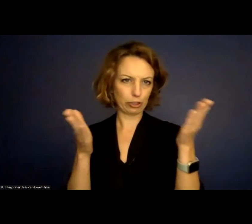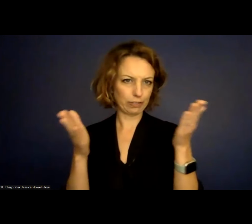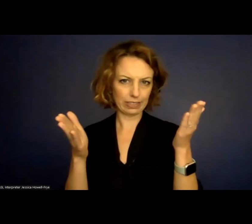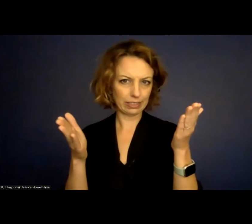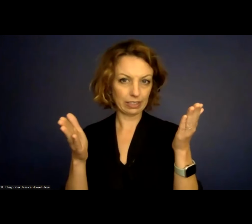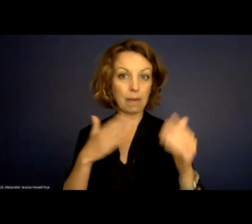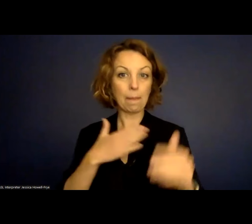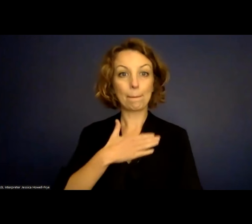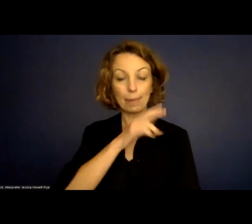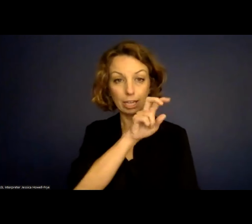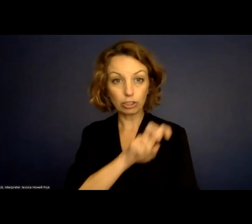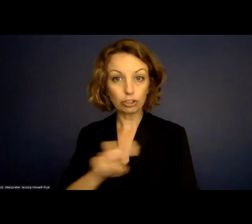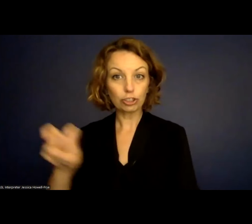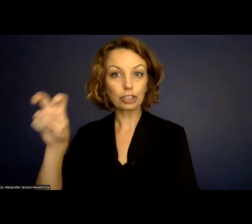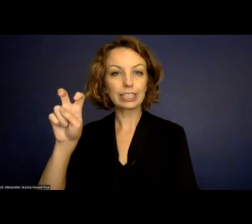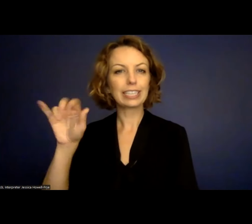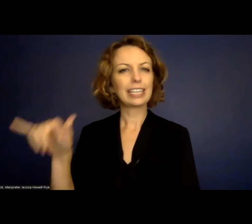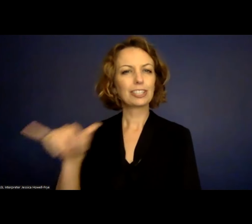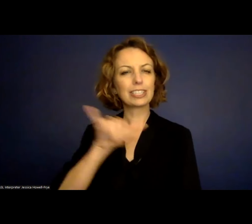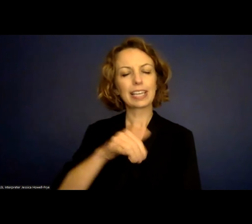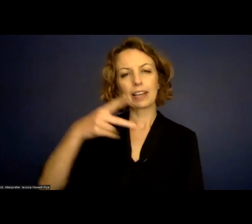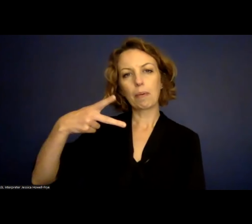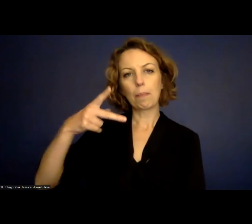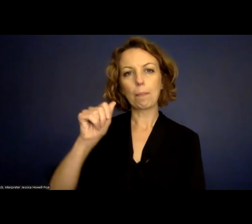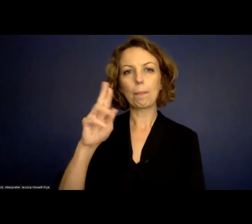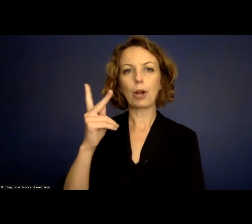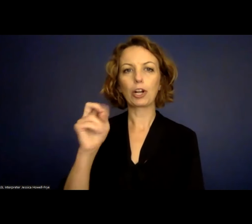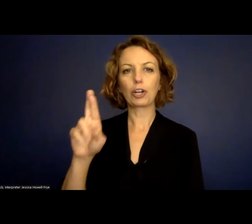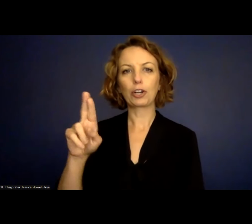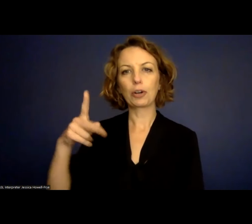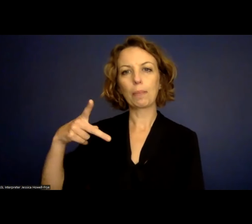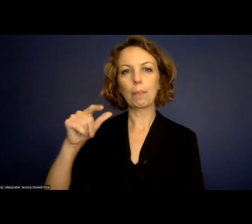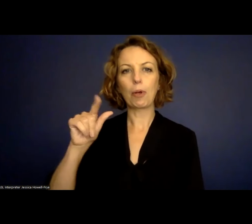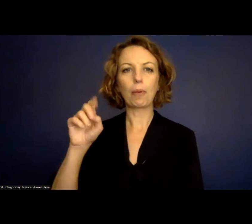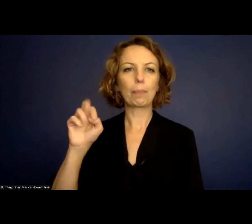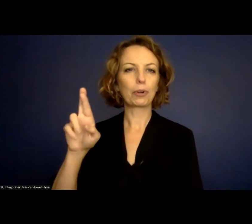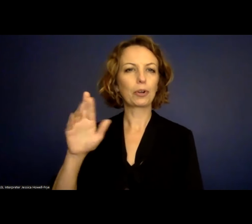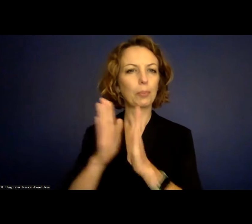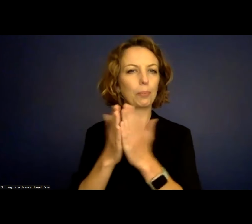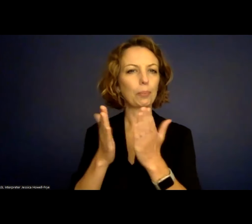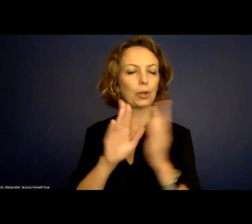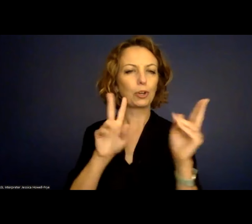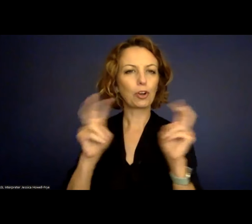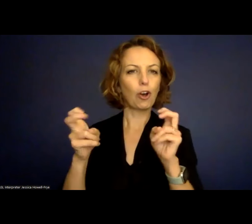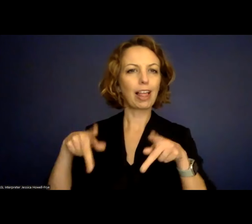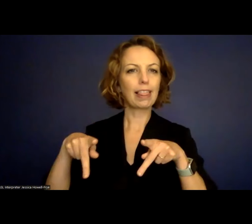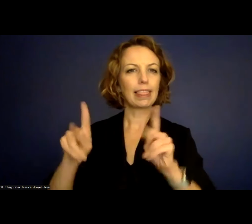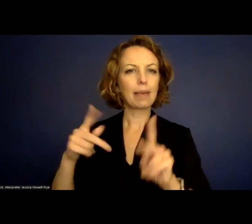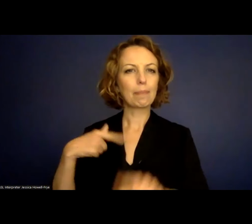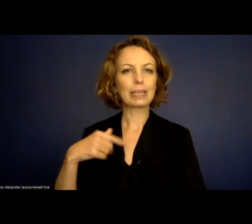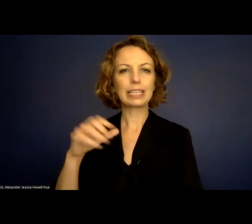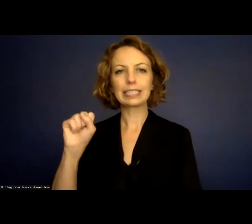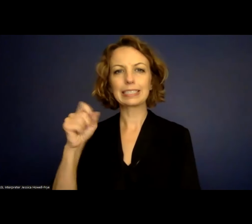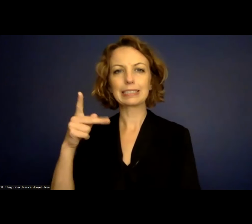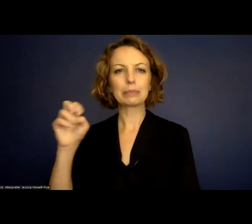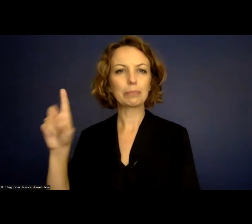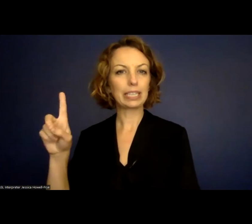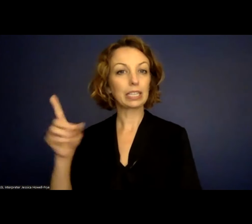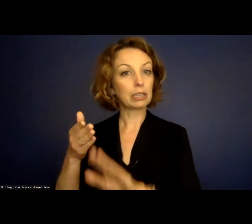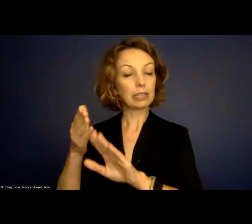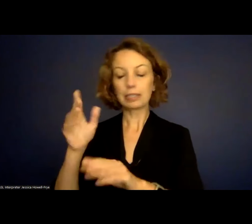been very much like Parker Palmer wrote in the book, Let Your Life Speak. He said, before you tell your life what you intend to do with